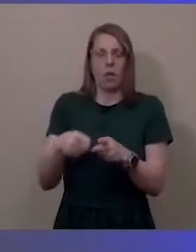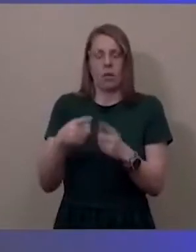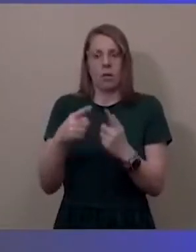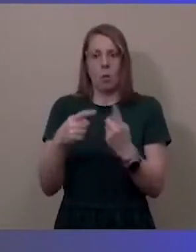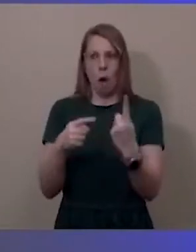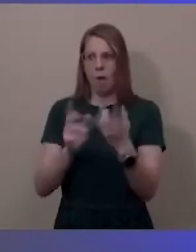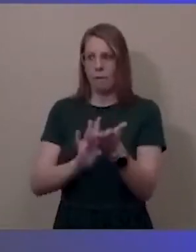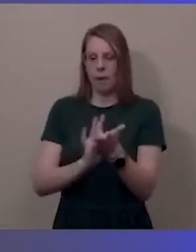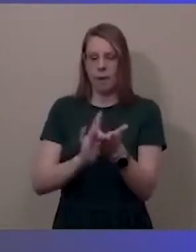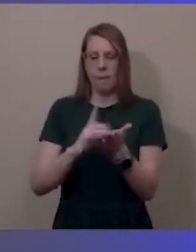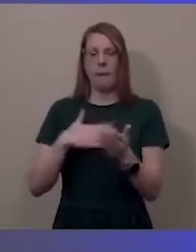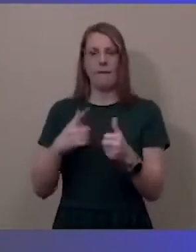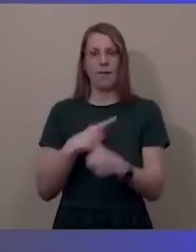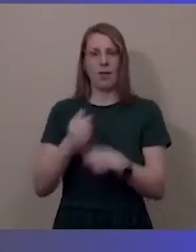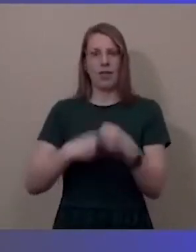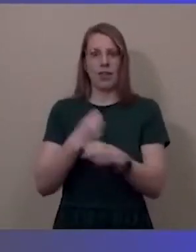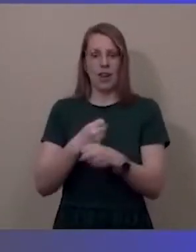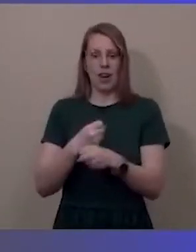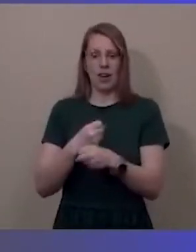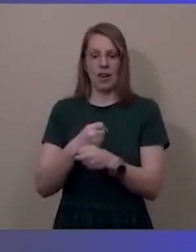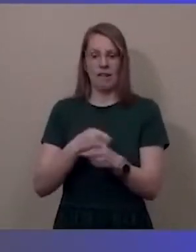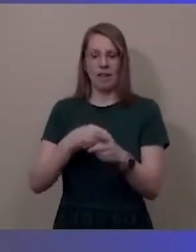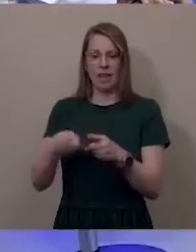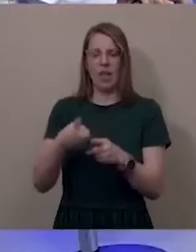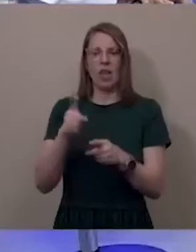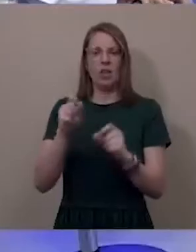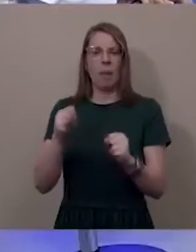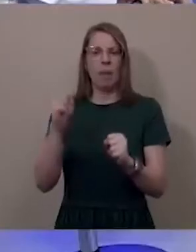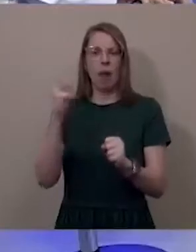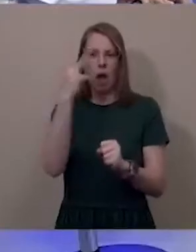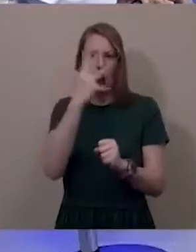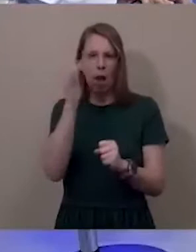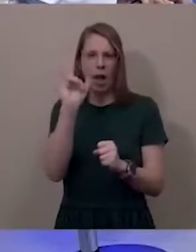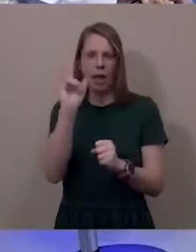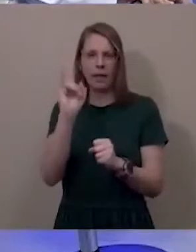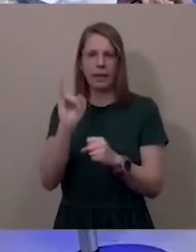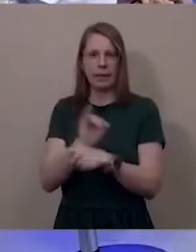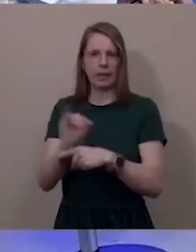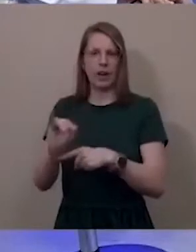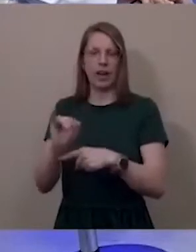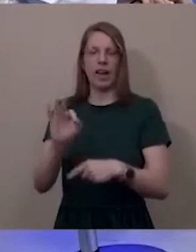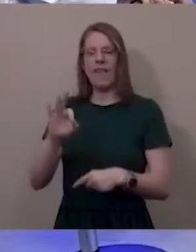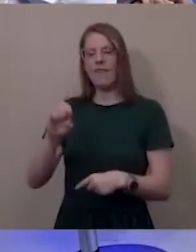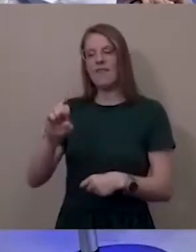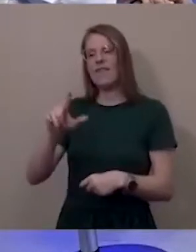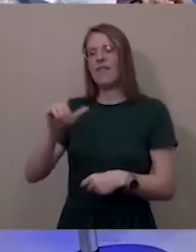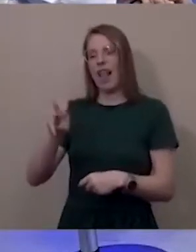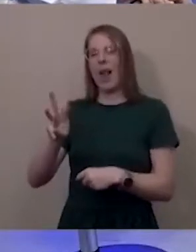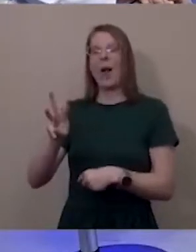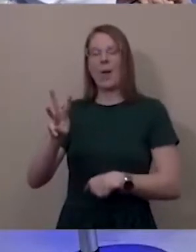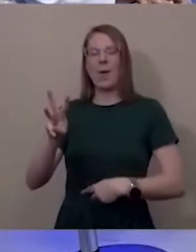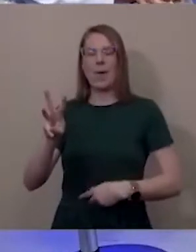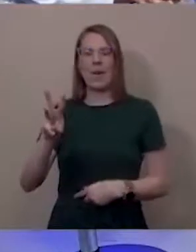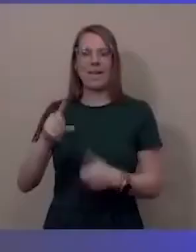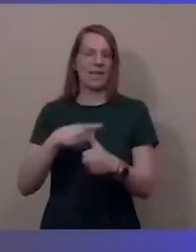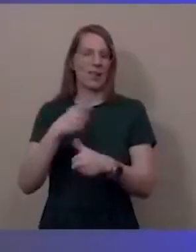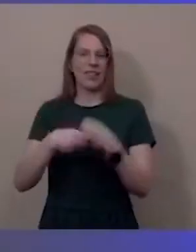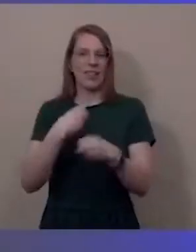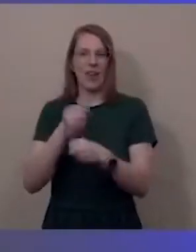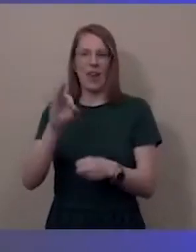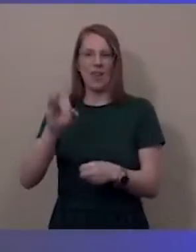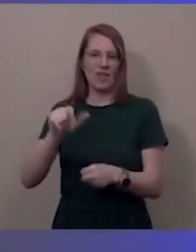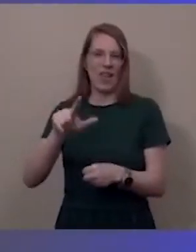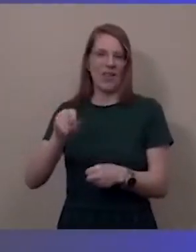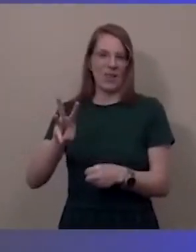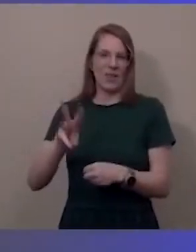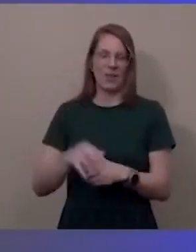and that was my first year in the field. You look like you're probably an intern that year, maybe still I a was student. a fellow, first year fellow.